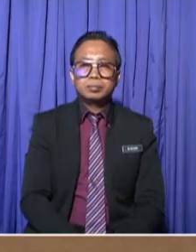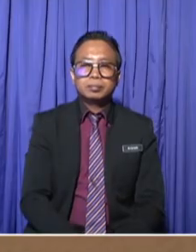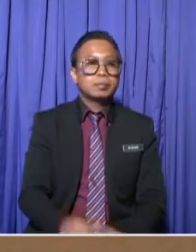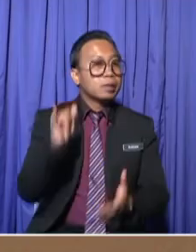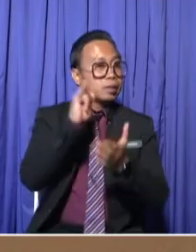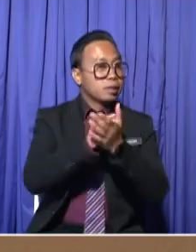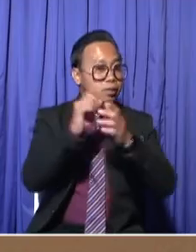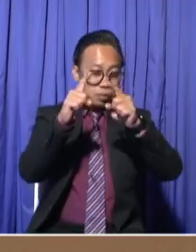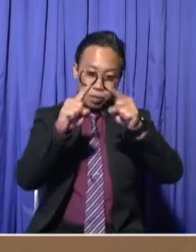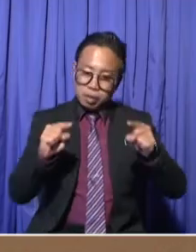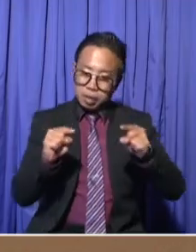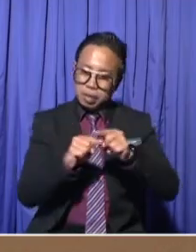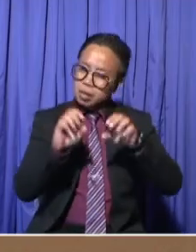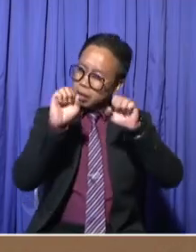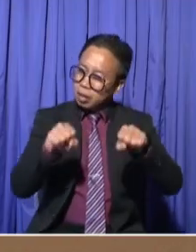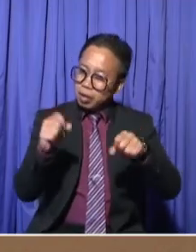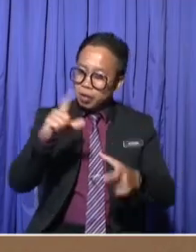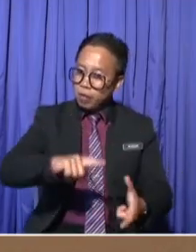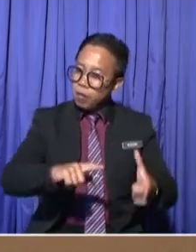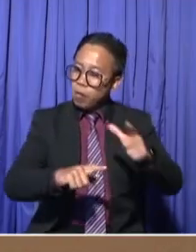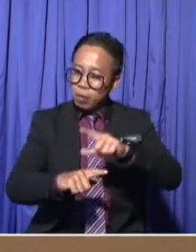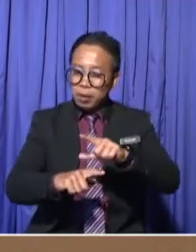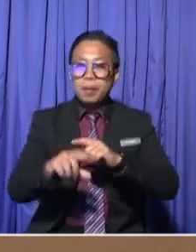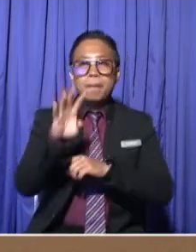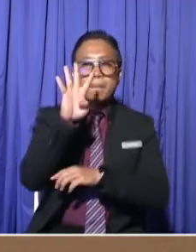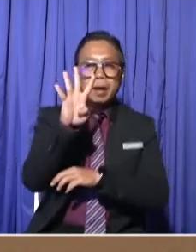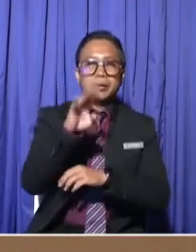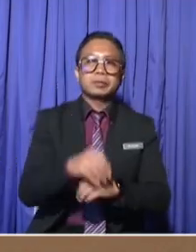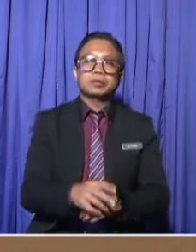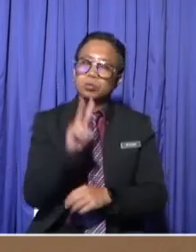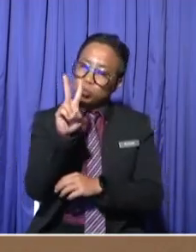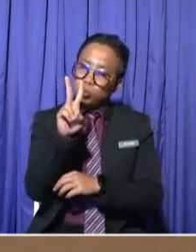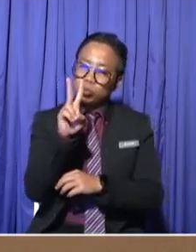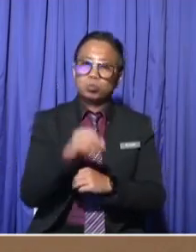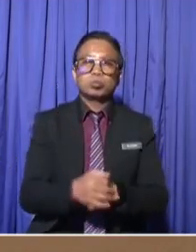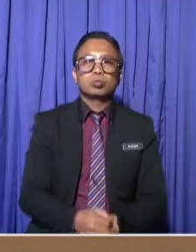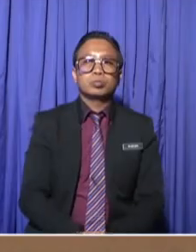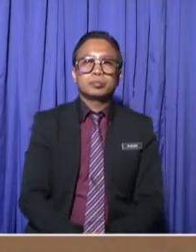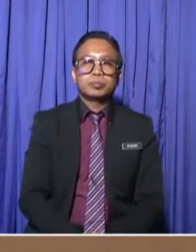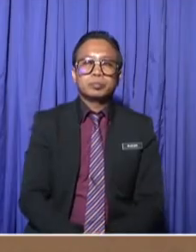This triangle can be folded into 2 equal parts.